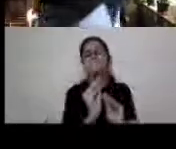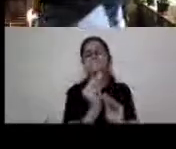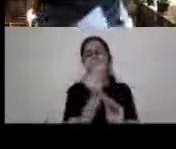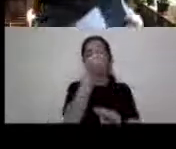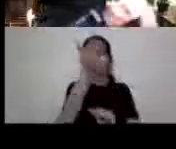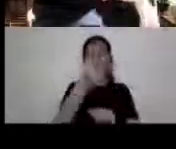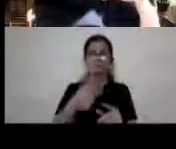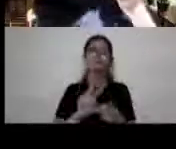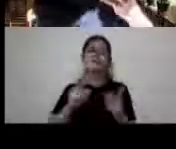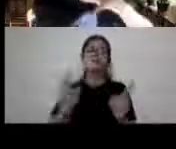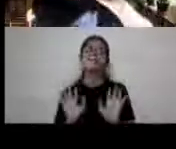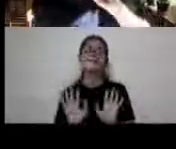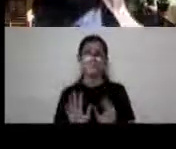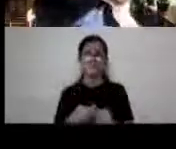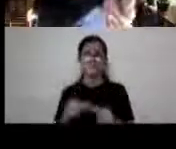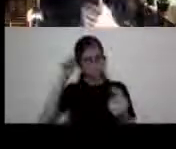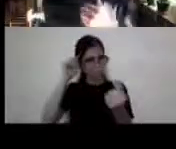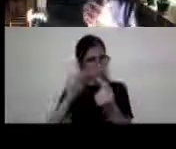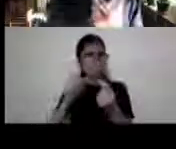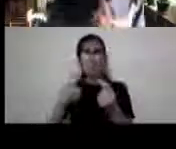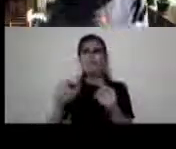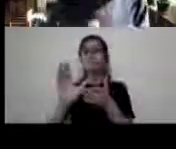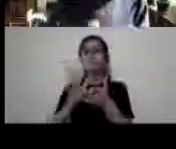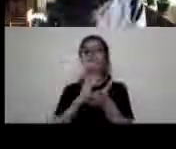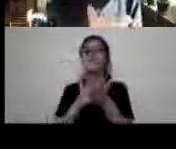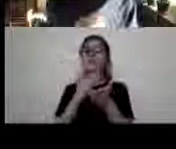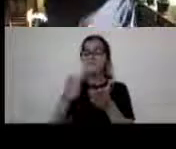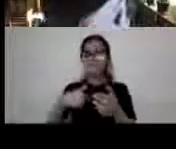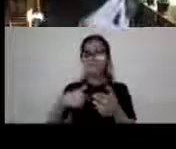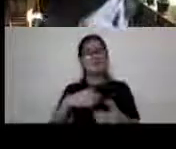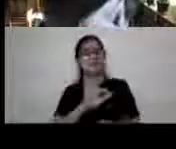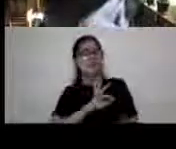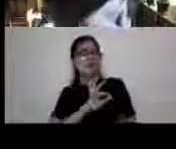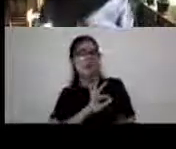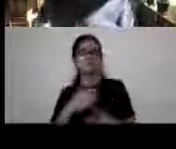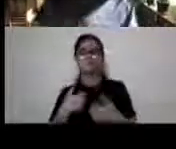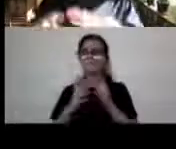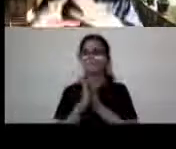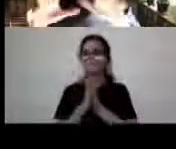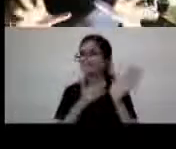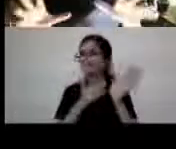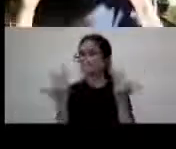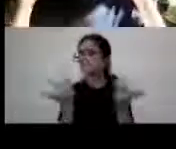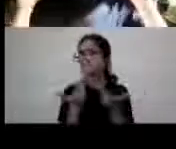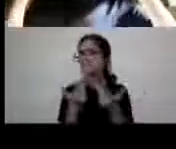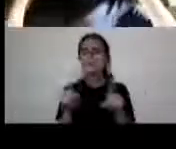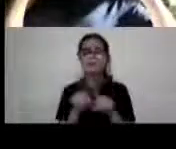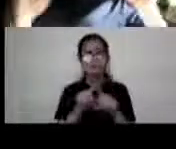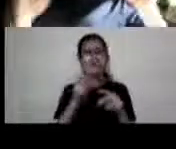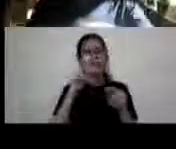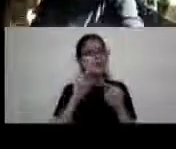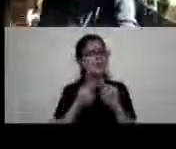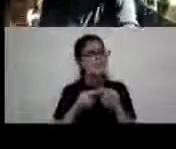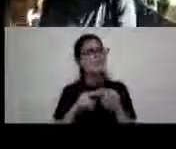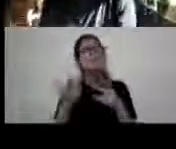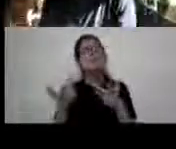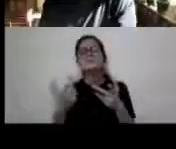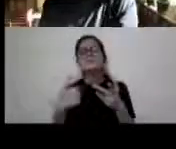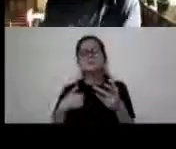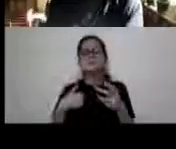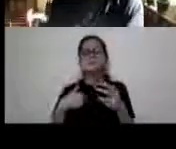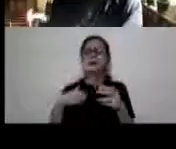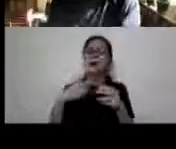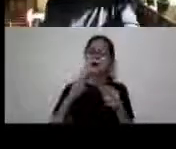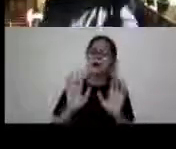on. So the goal for this library, as I liked it very much, is that they're saying, even if we are having this huge name